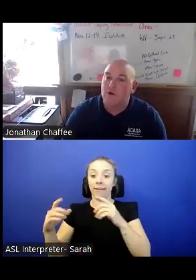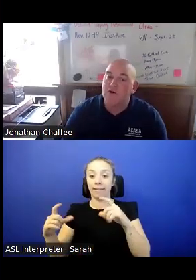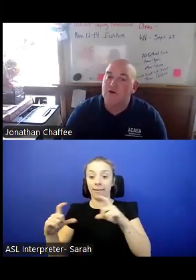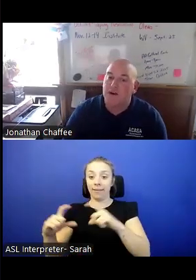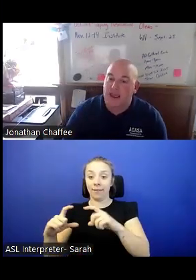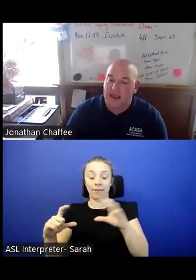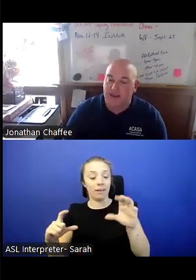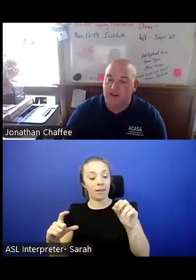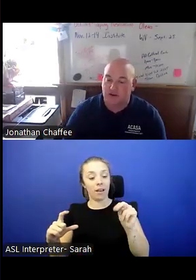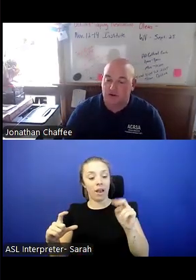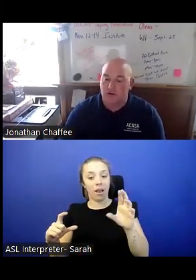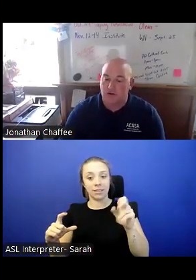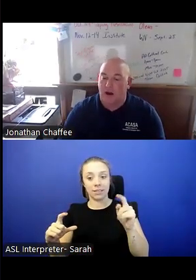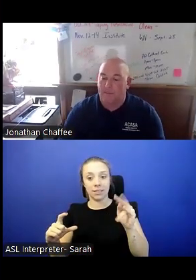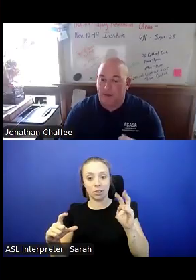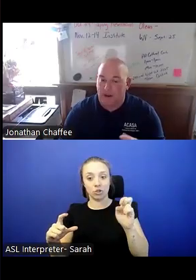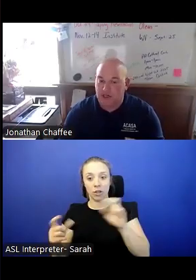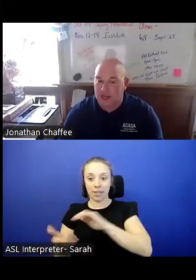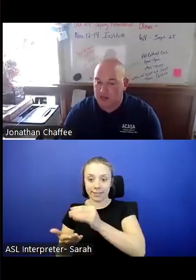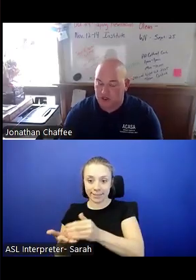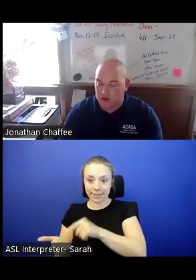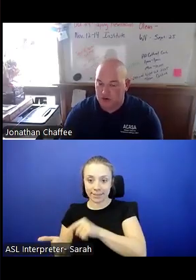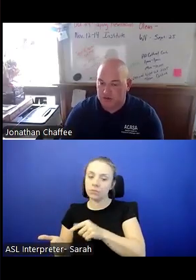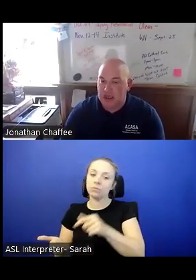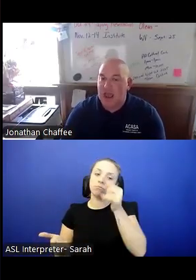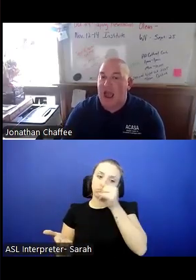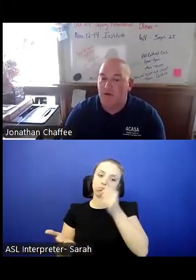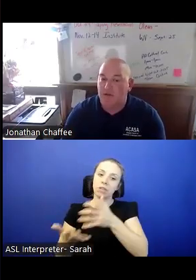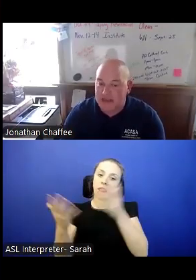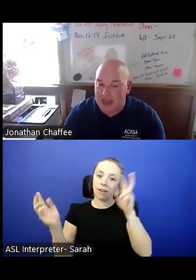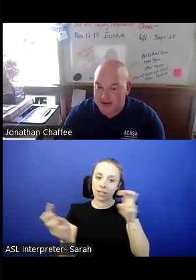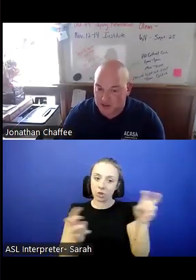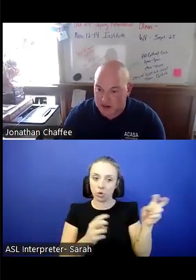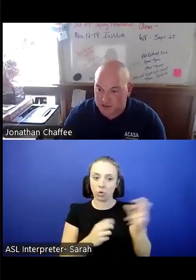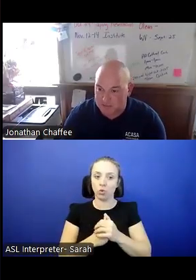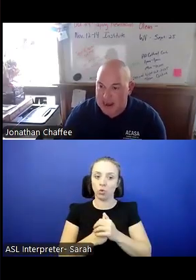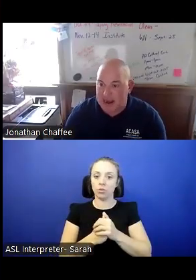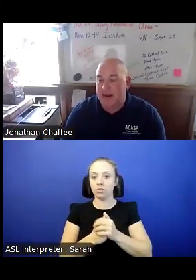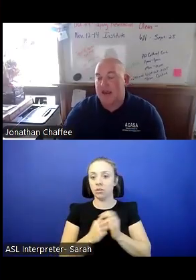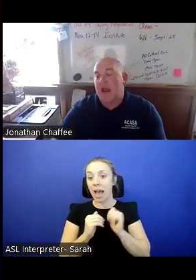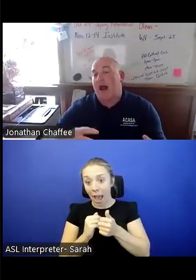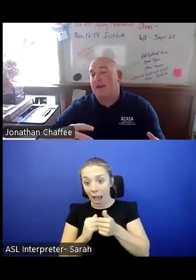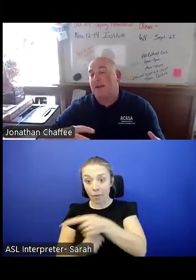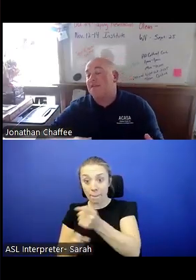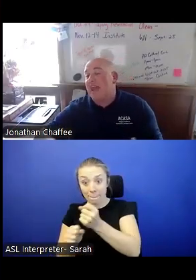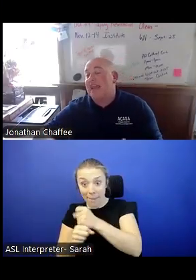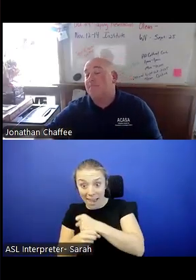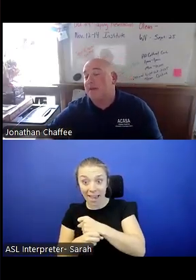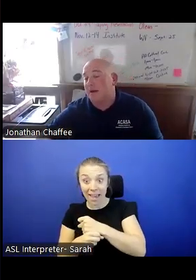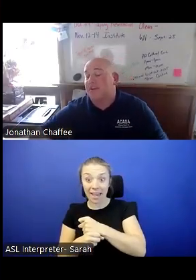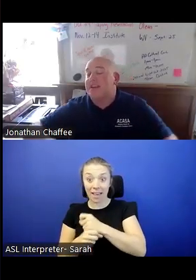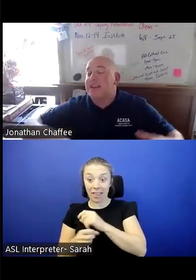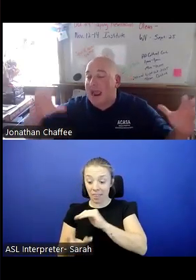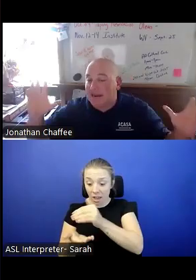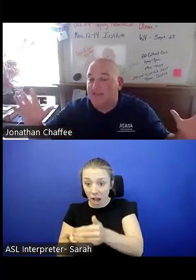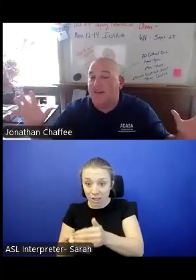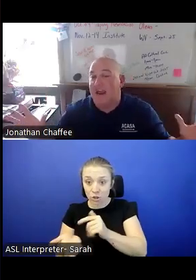that's where you get into a bunch of issues, how these concentrates are made. I mean, they can be